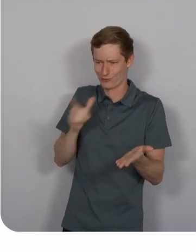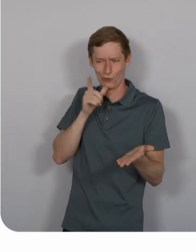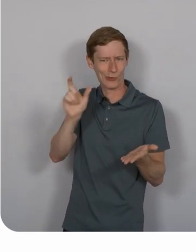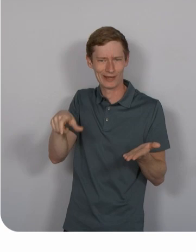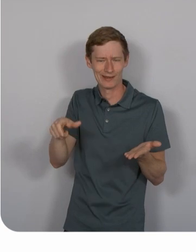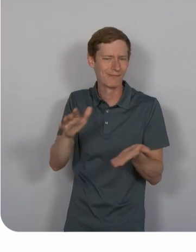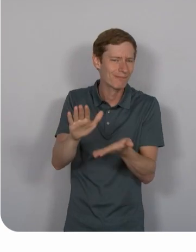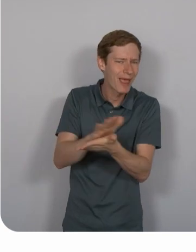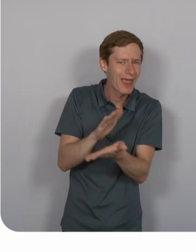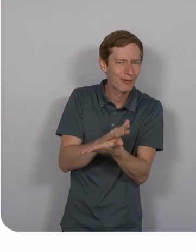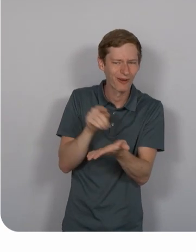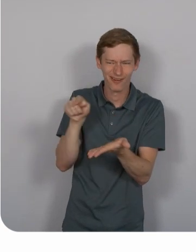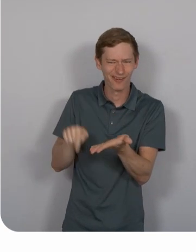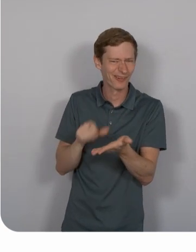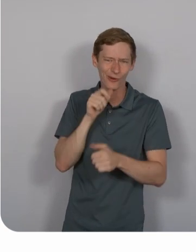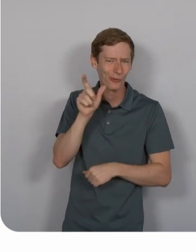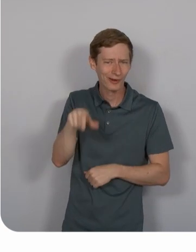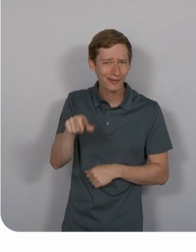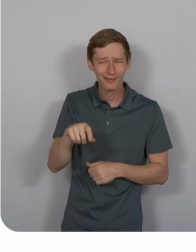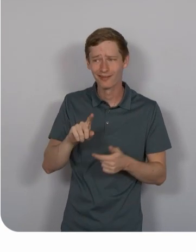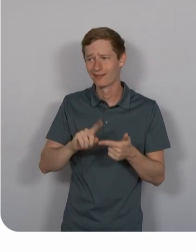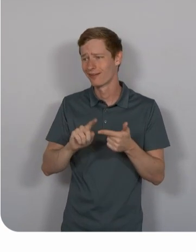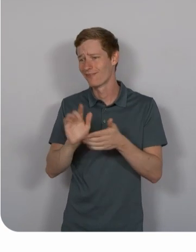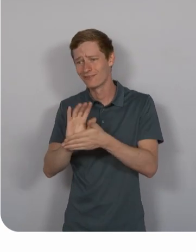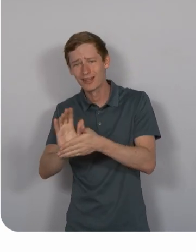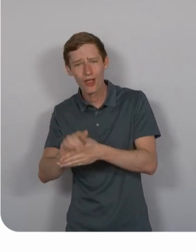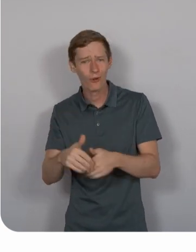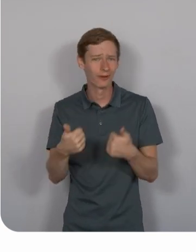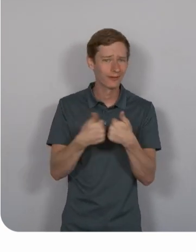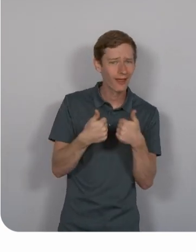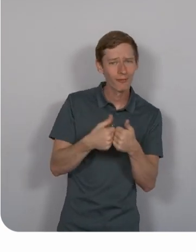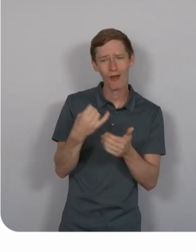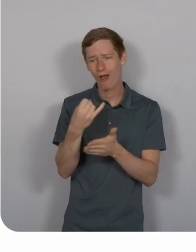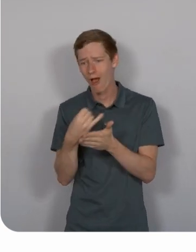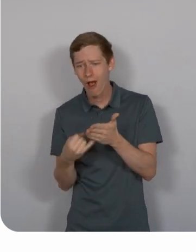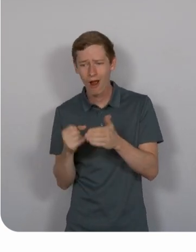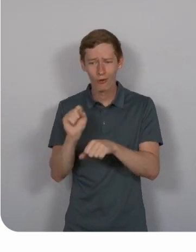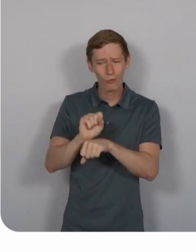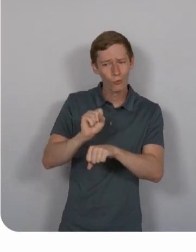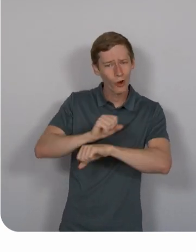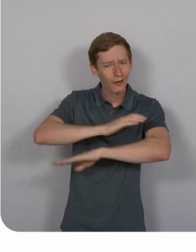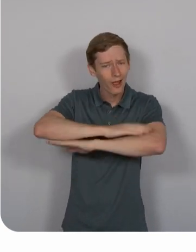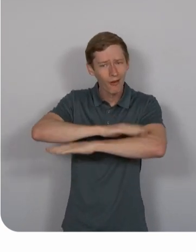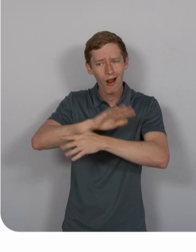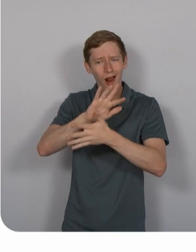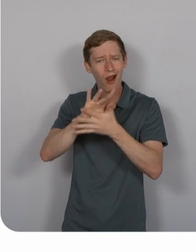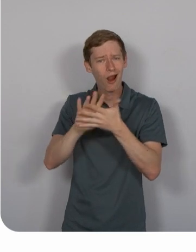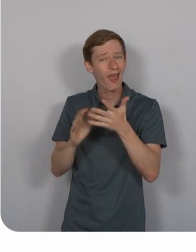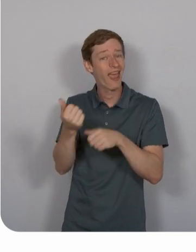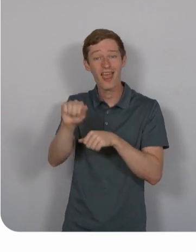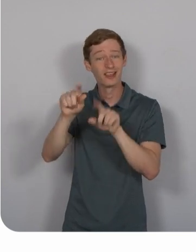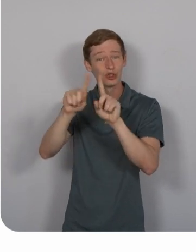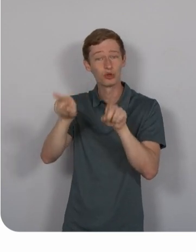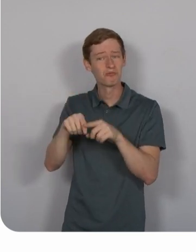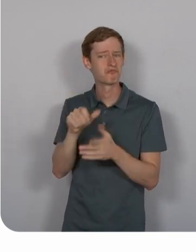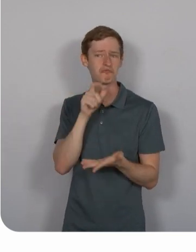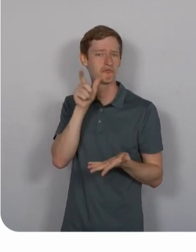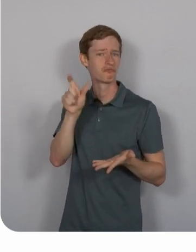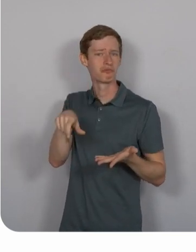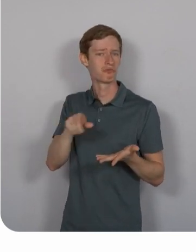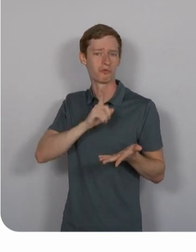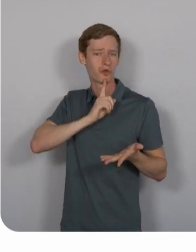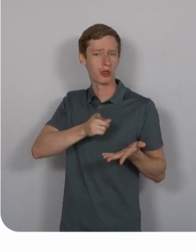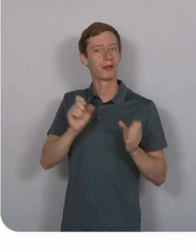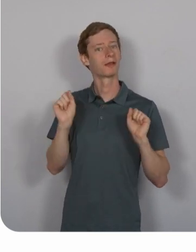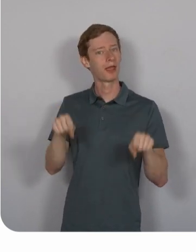paper, the media, the games, the art, your workstation, any screen, can all be interactive